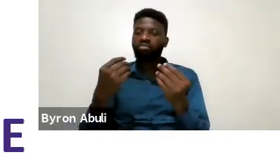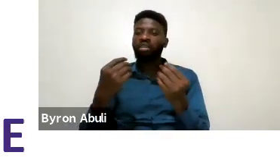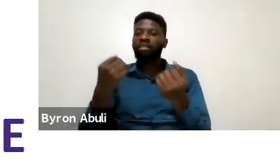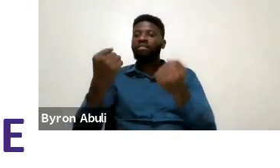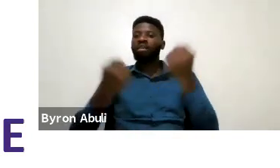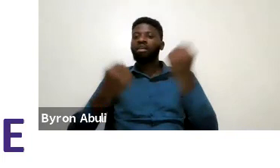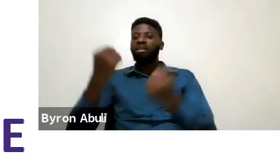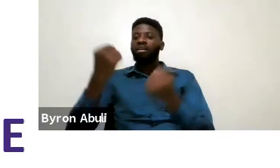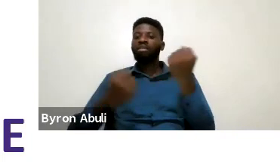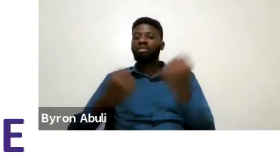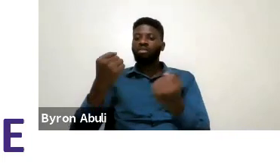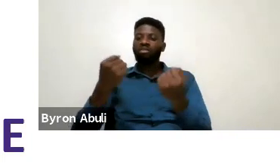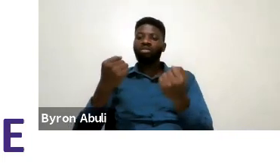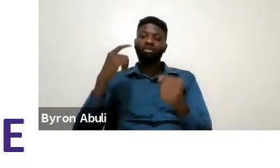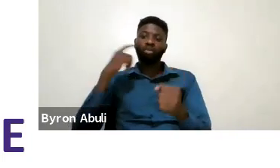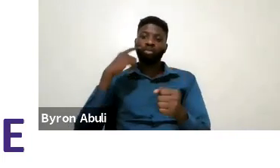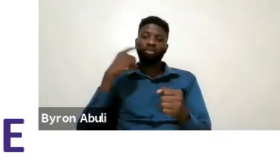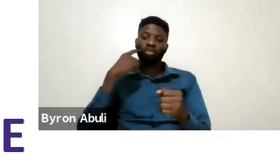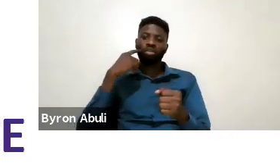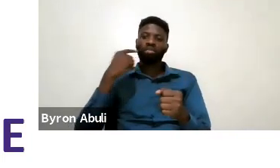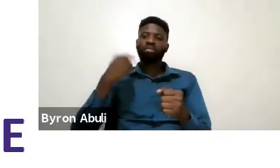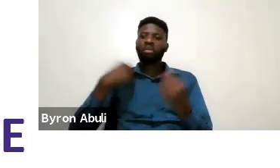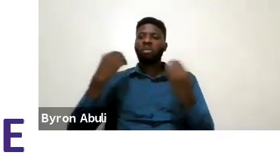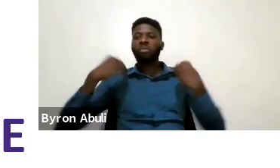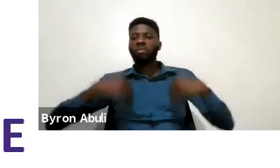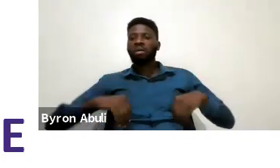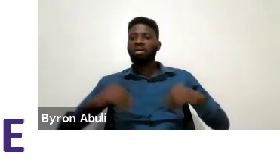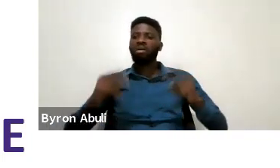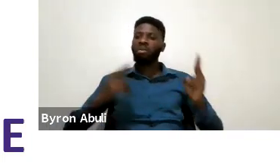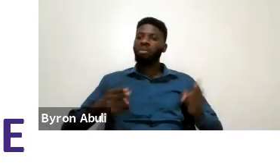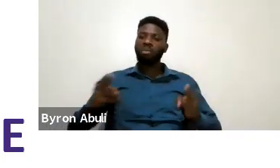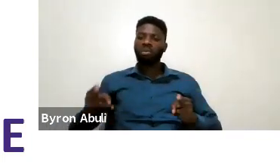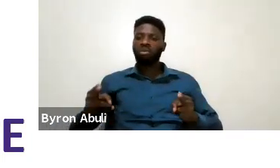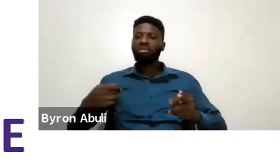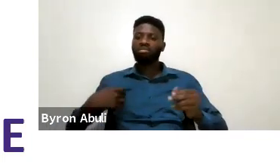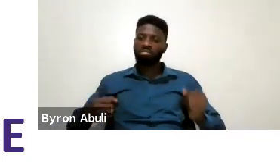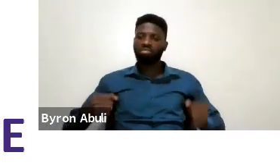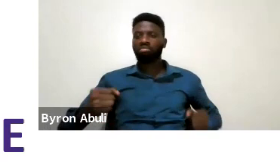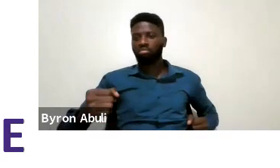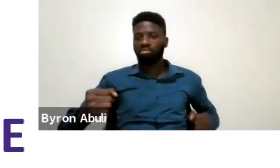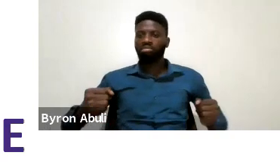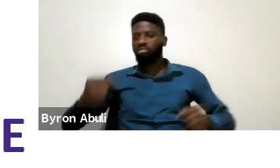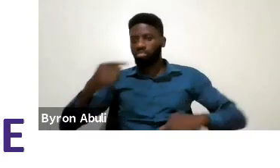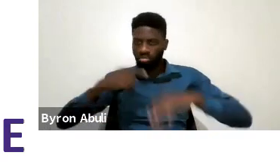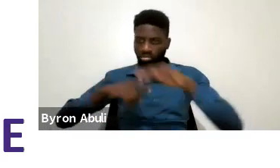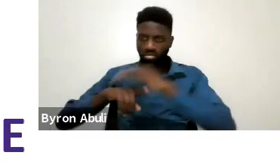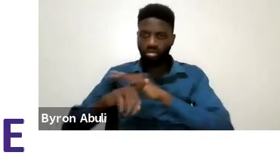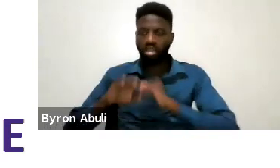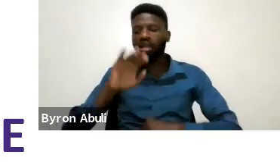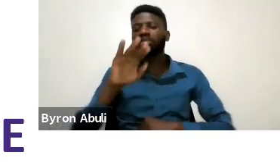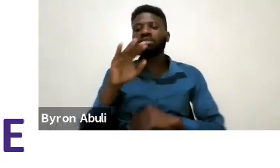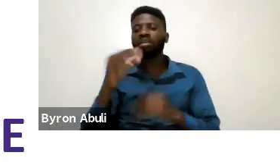and I was kind in a casual clothing, and then I went to ask for the price of a vehicle, and